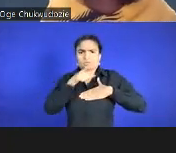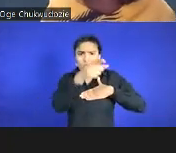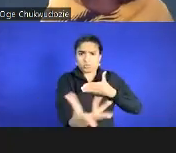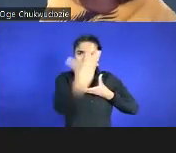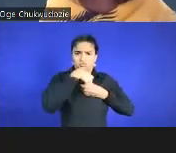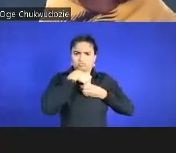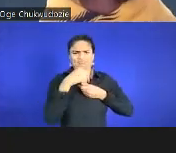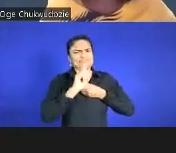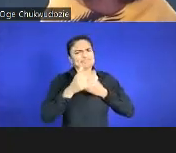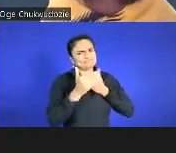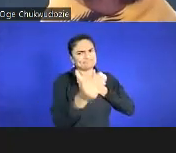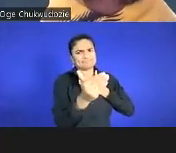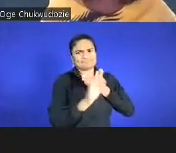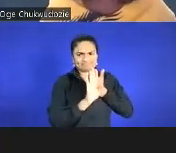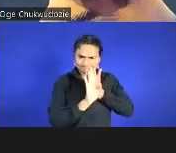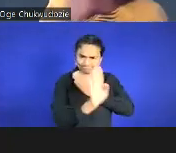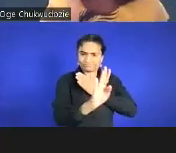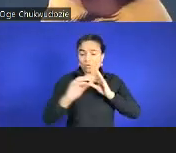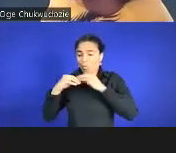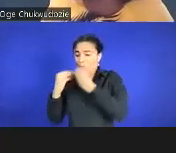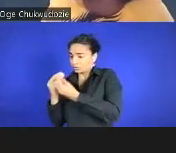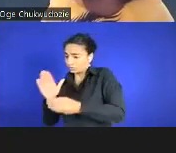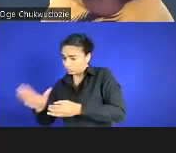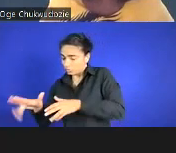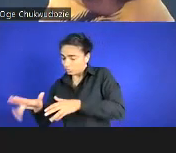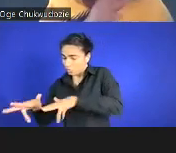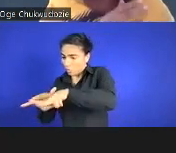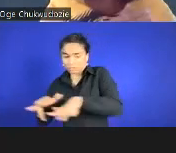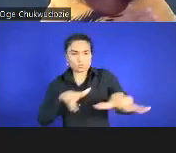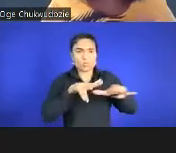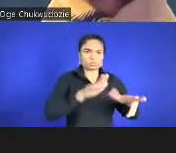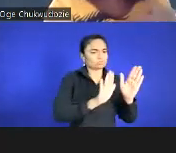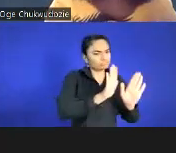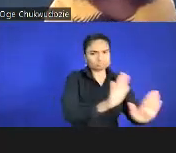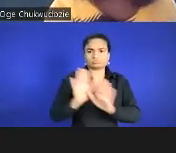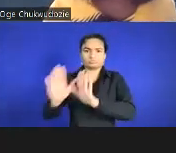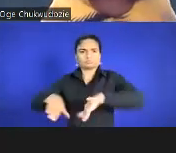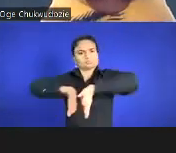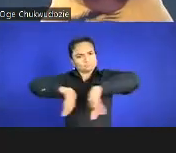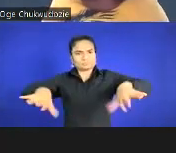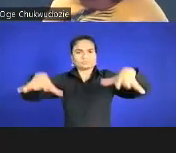organization, which you must have identified relationship with because you're all working in that area. And then they can now follow their